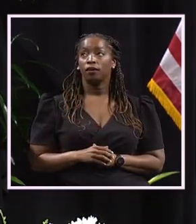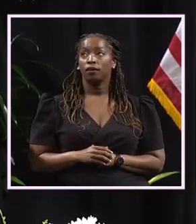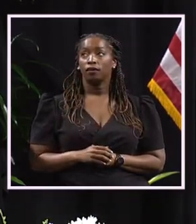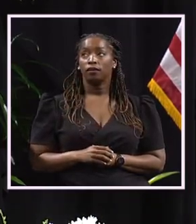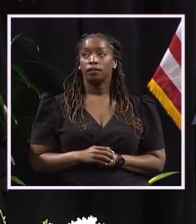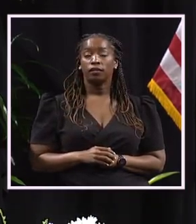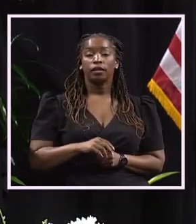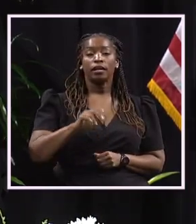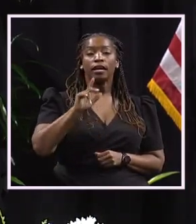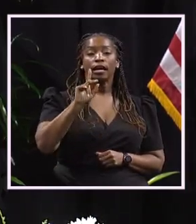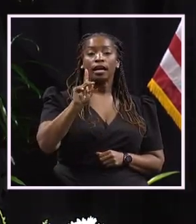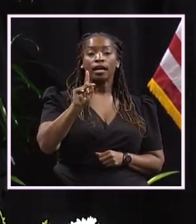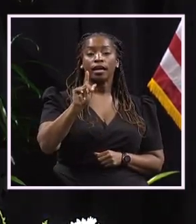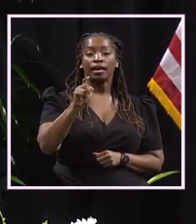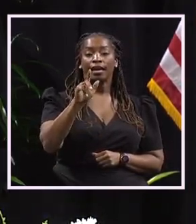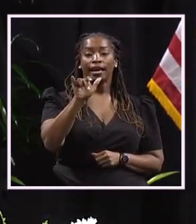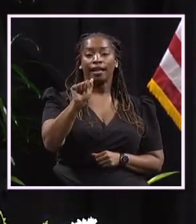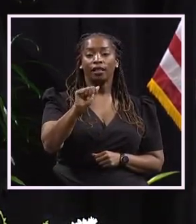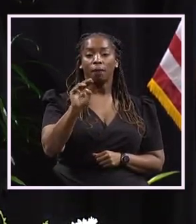Kayla Marie Lopez.